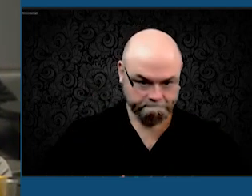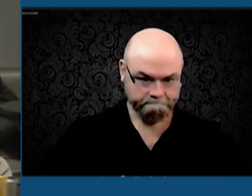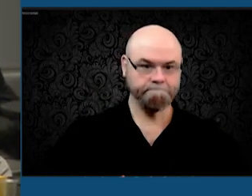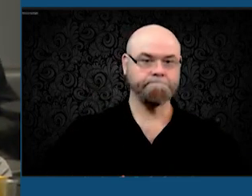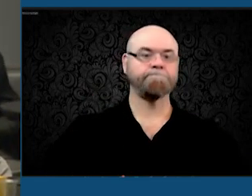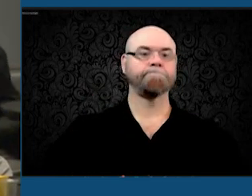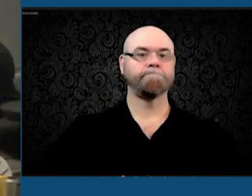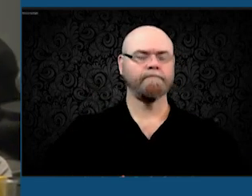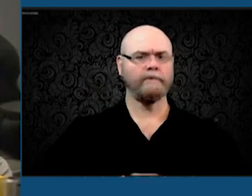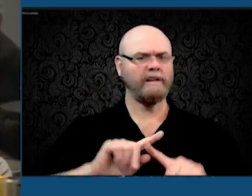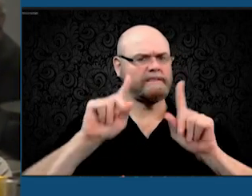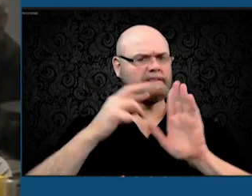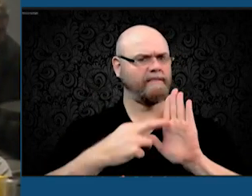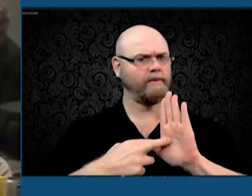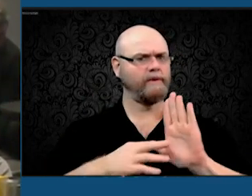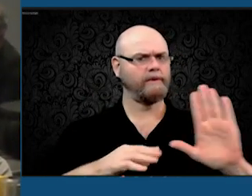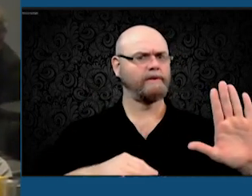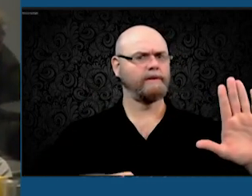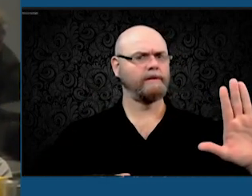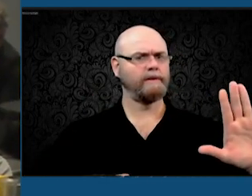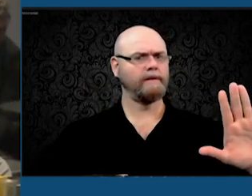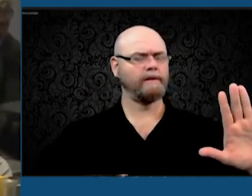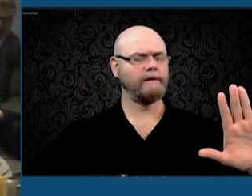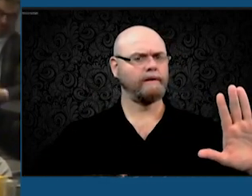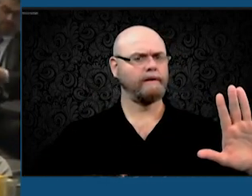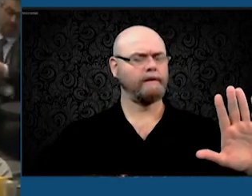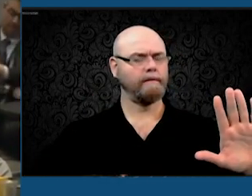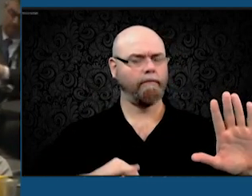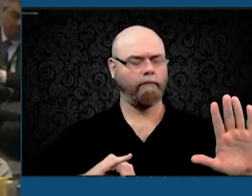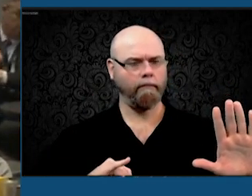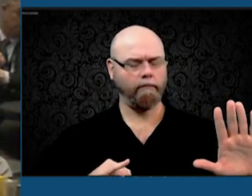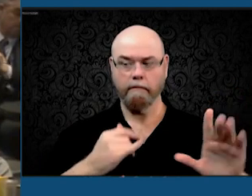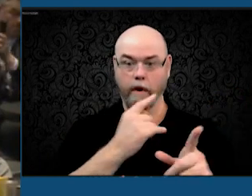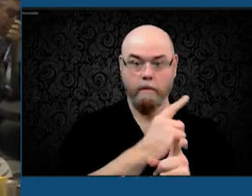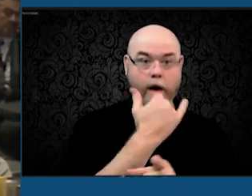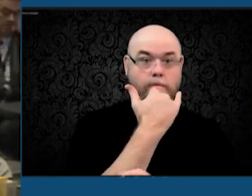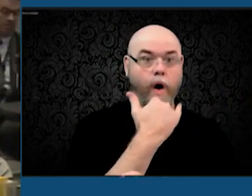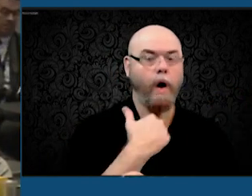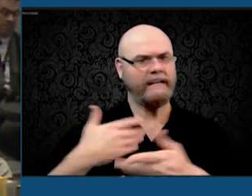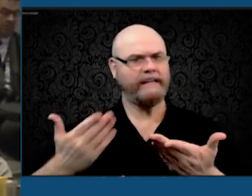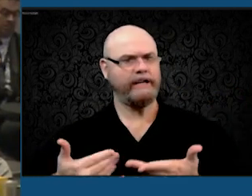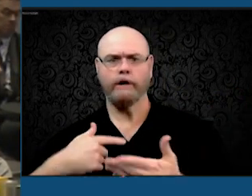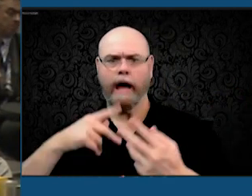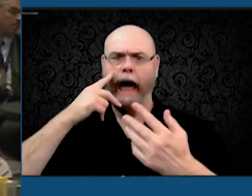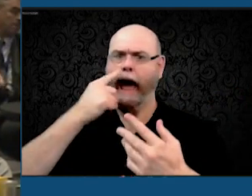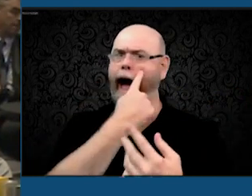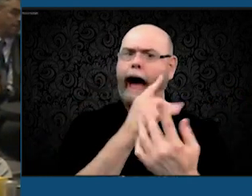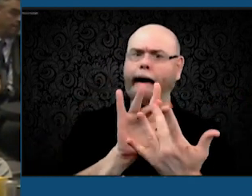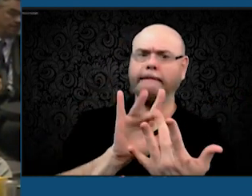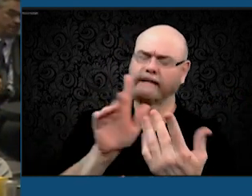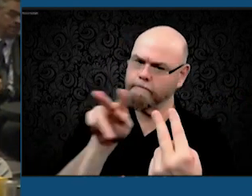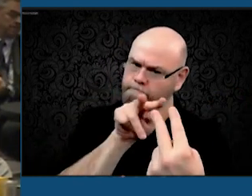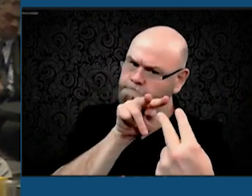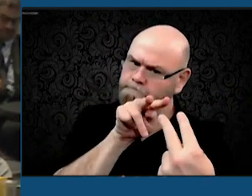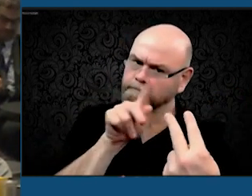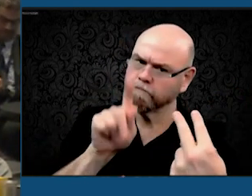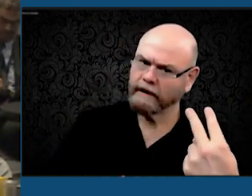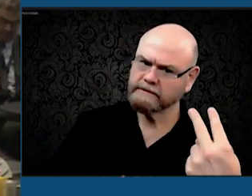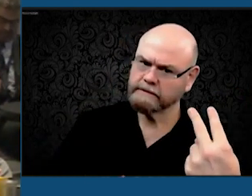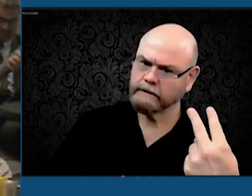Different rules. There's no right or wrong. Eye contact is a big one here, right? We got to look at people in the eye. In